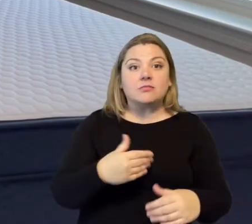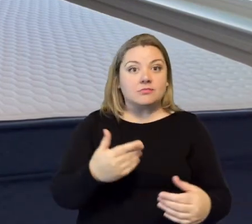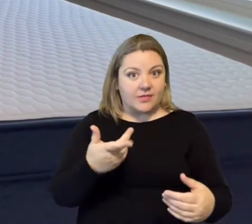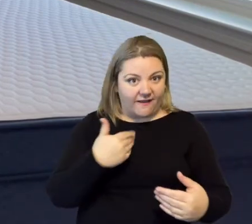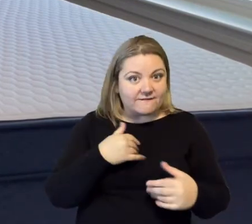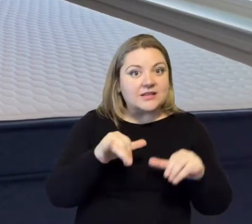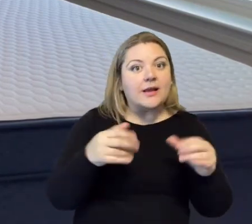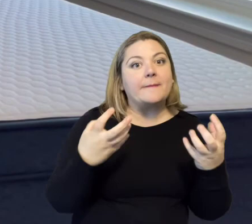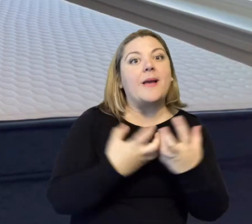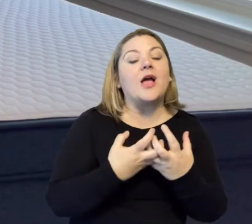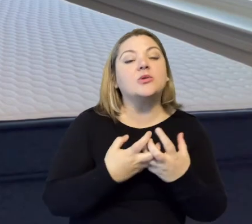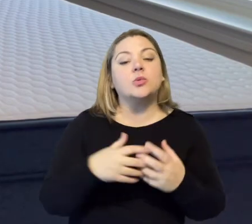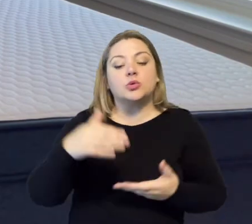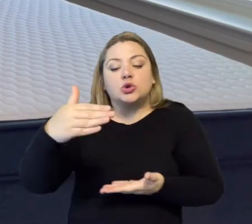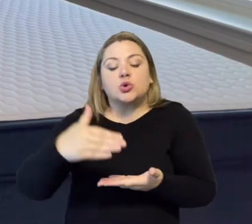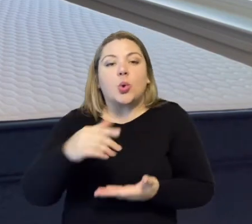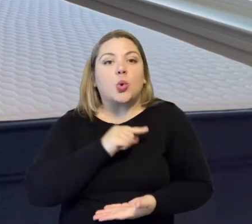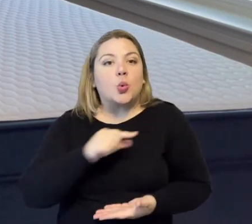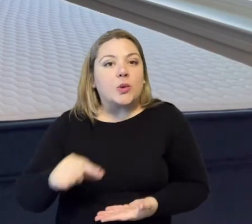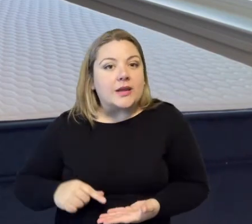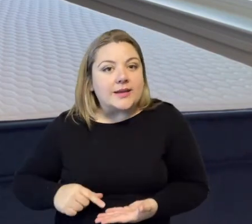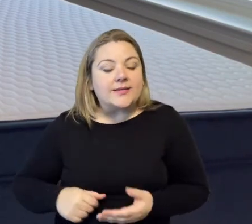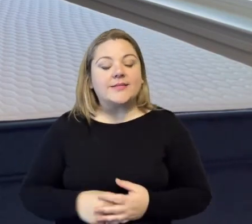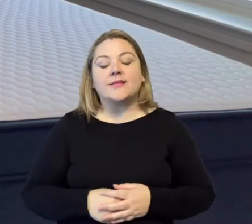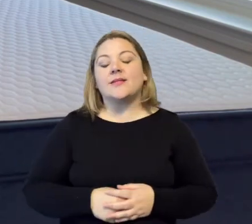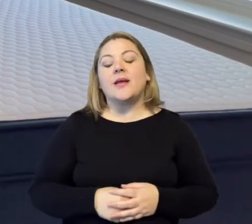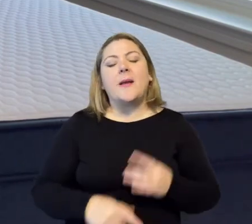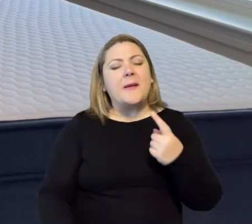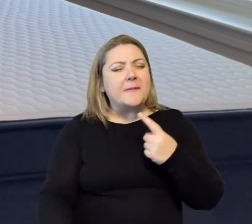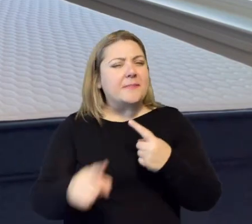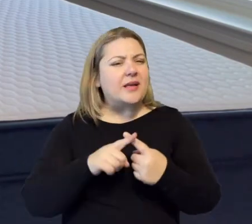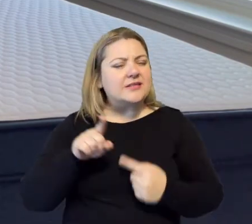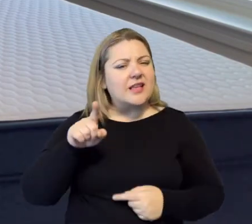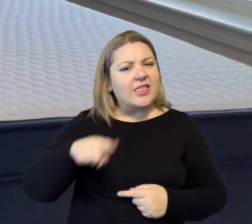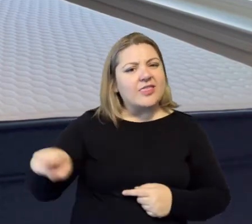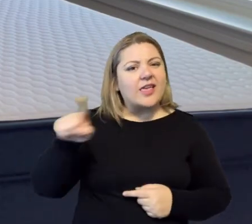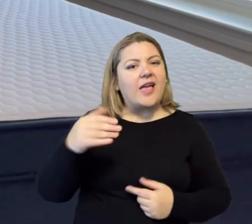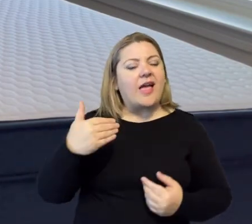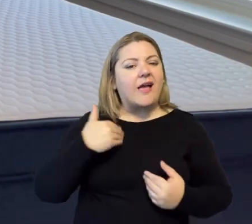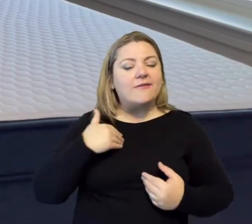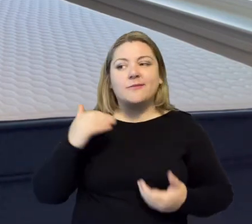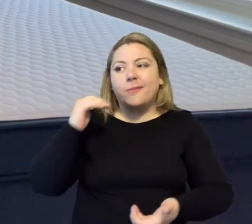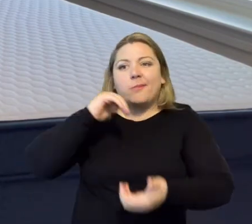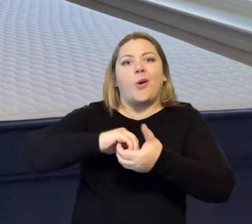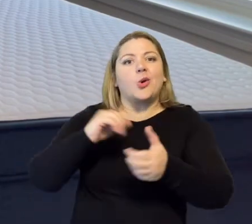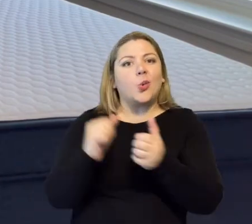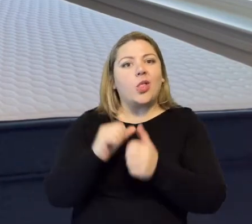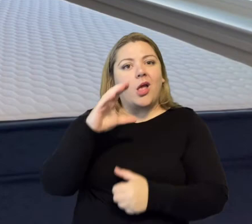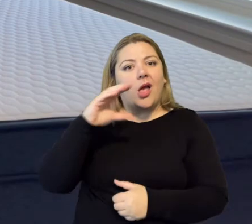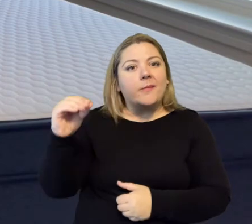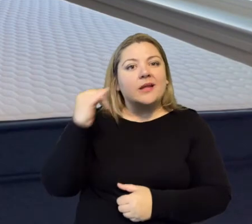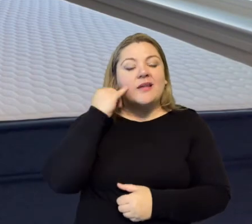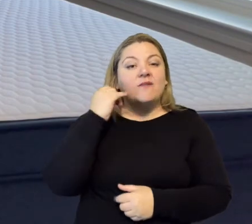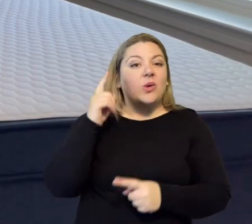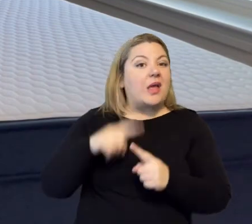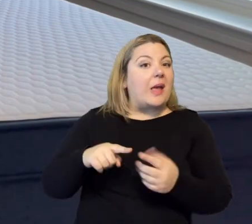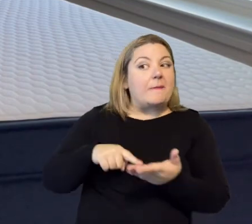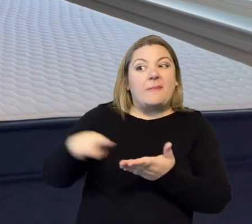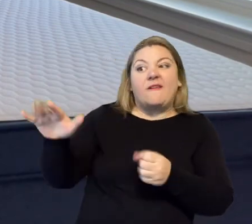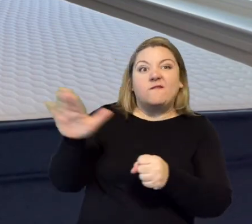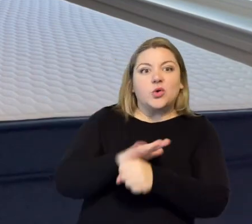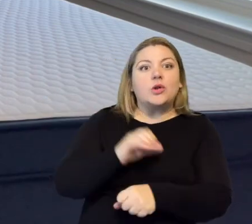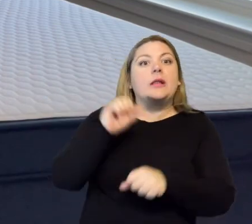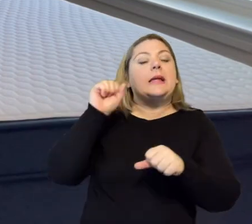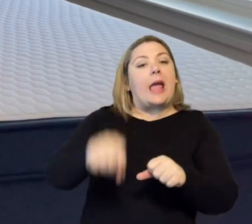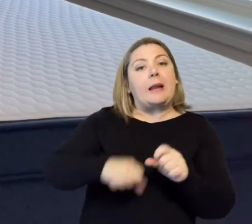also works with a firm, which is a really great monthly payment option, and it's pretty easy to apply for it. It goes right on